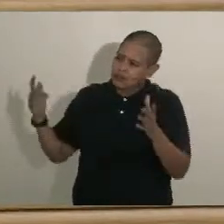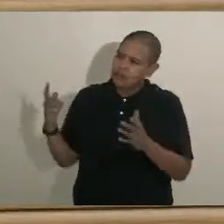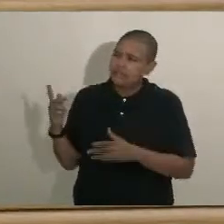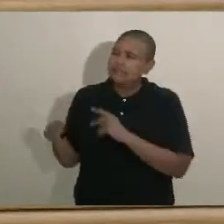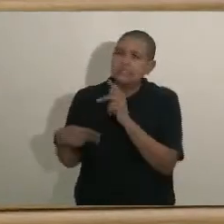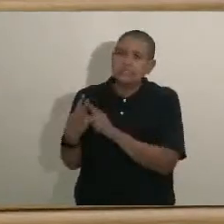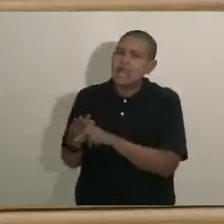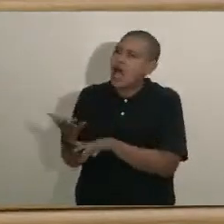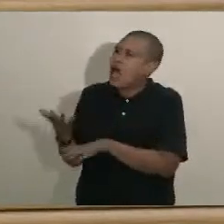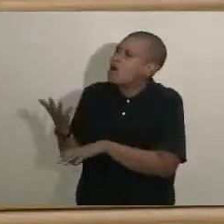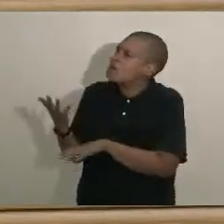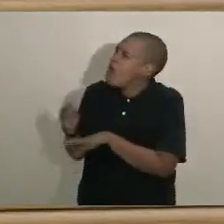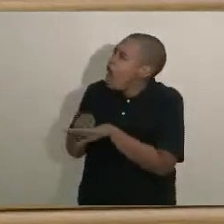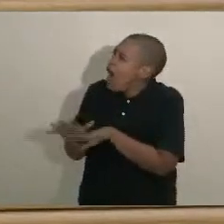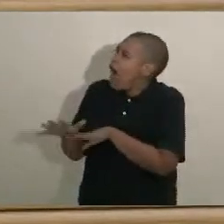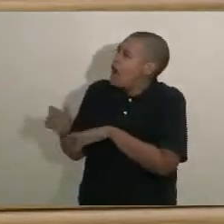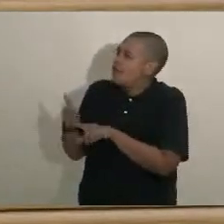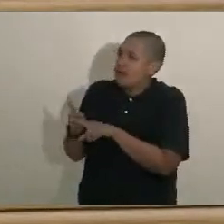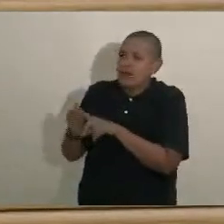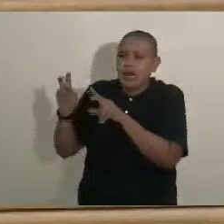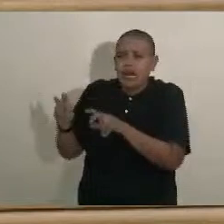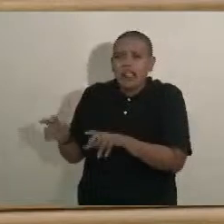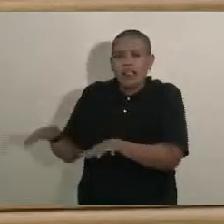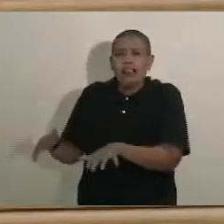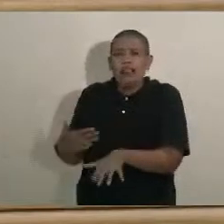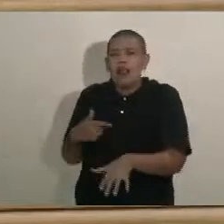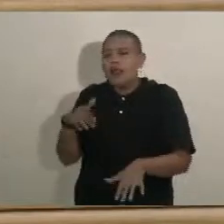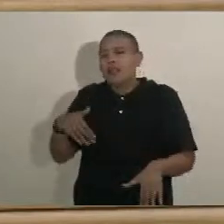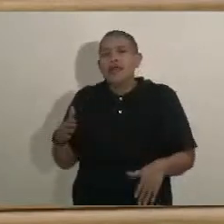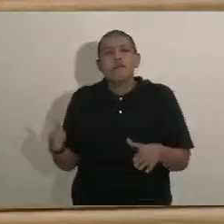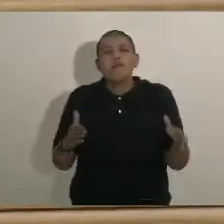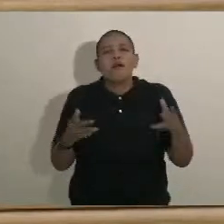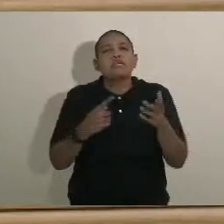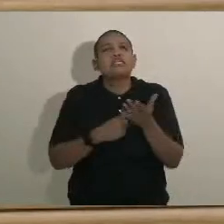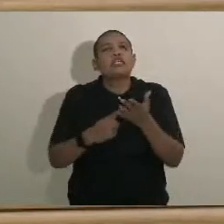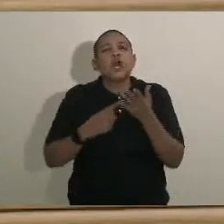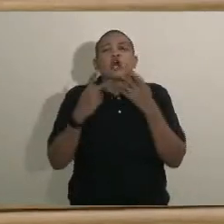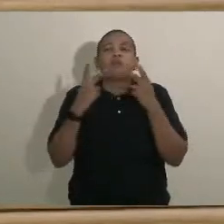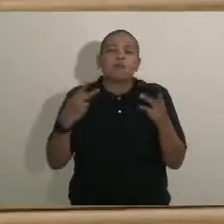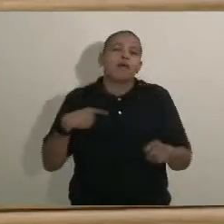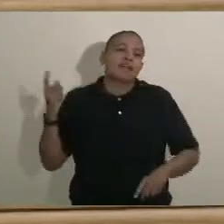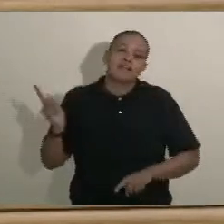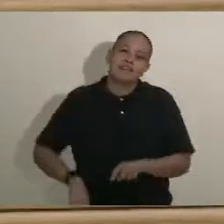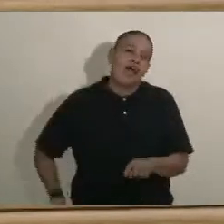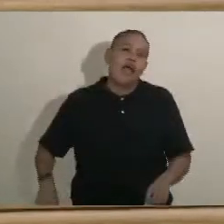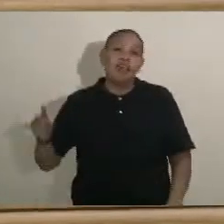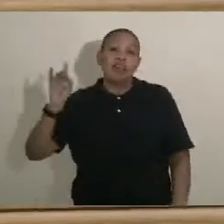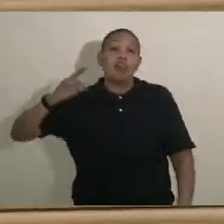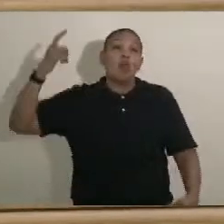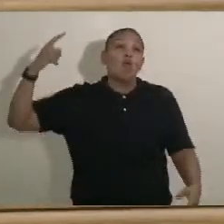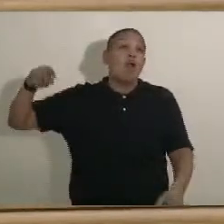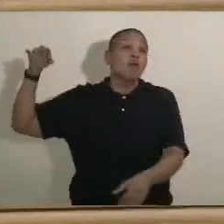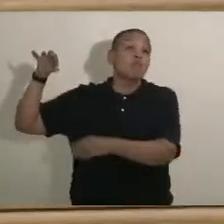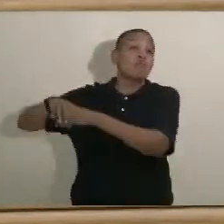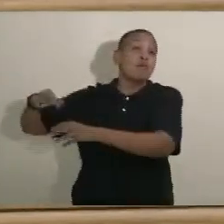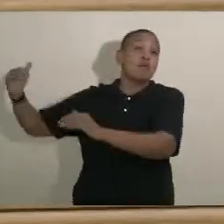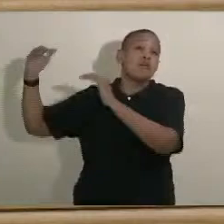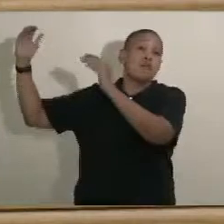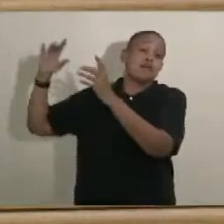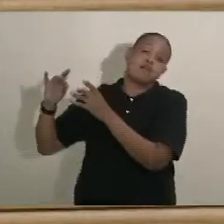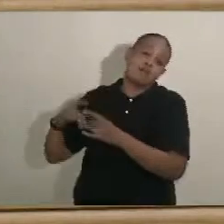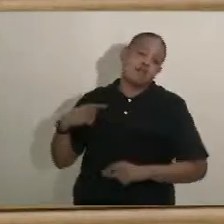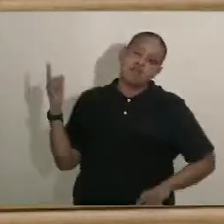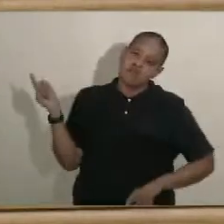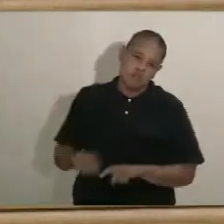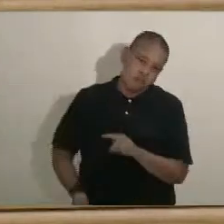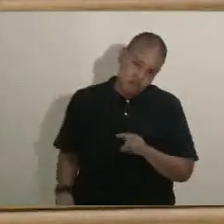and so on are not issues that I'm prepared to discuss publicly. we provide